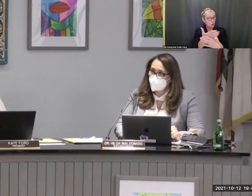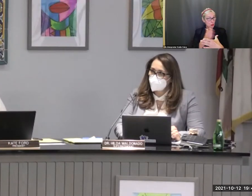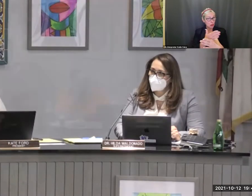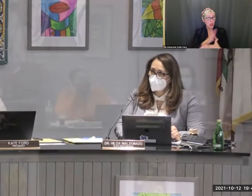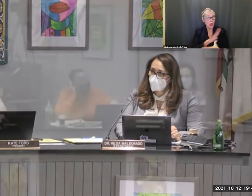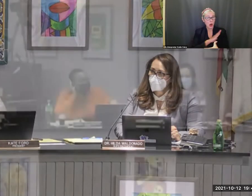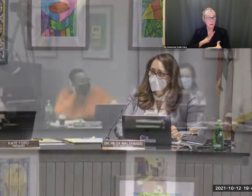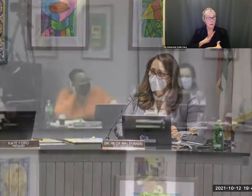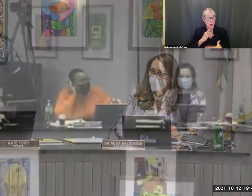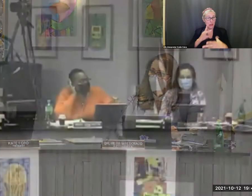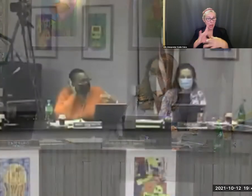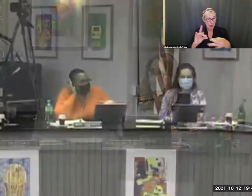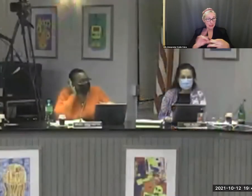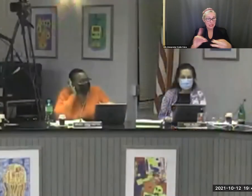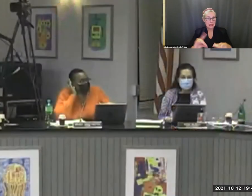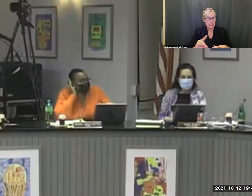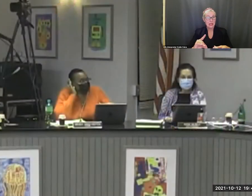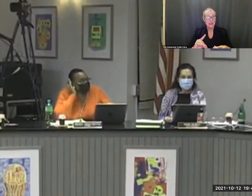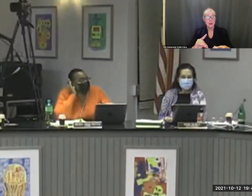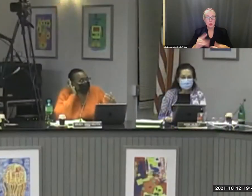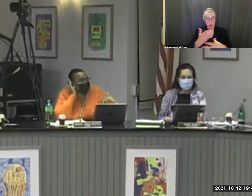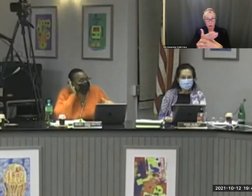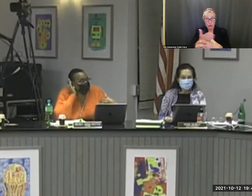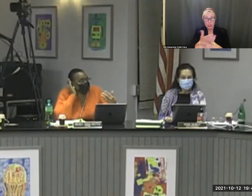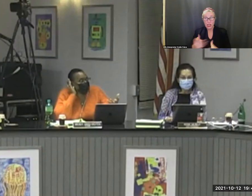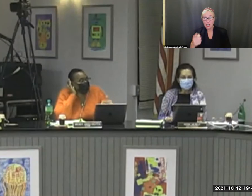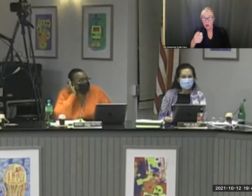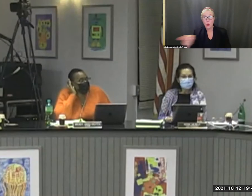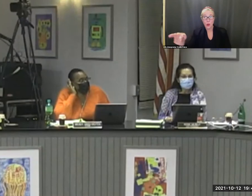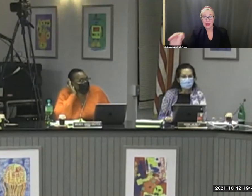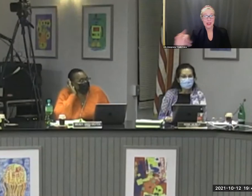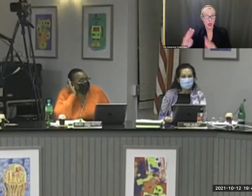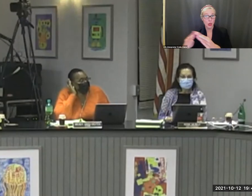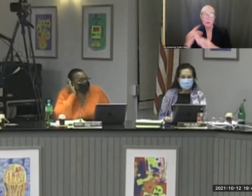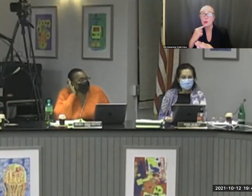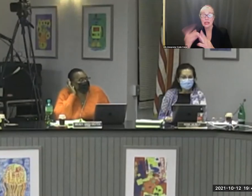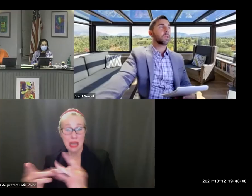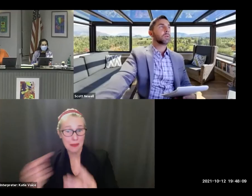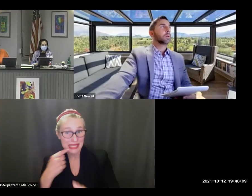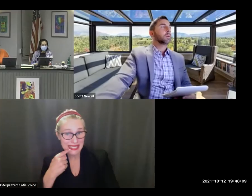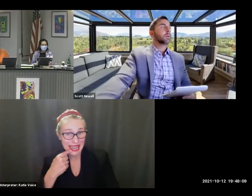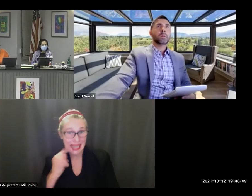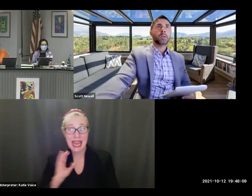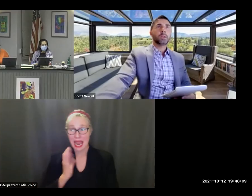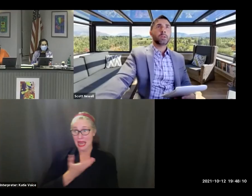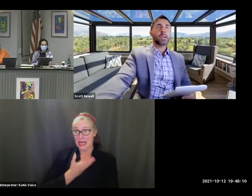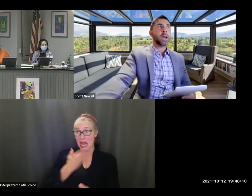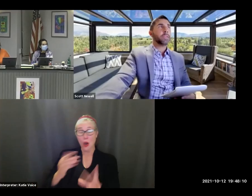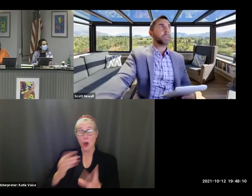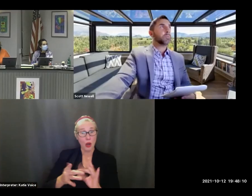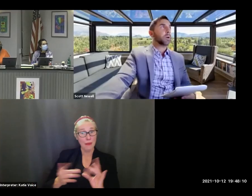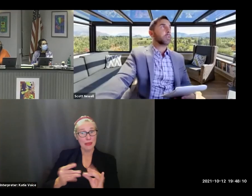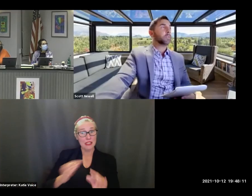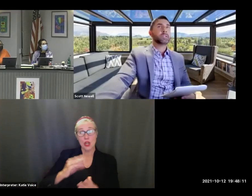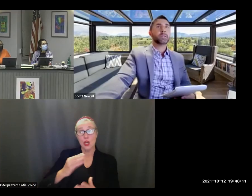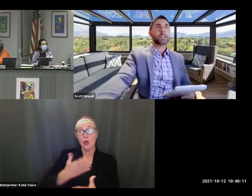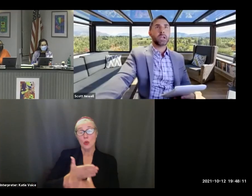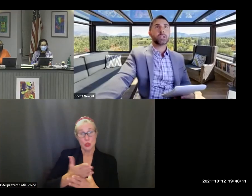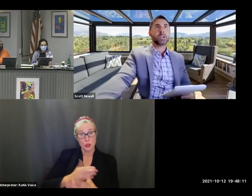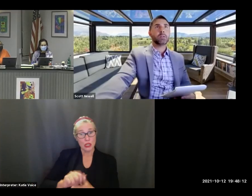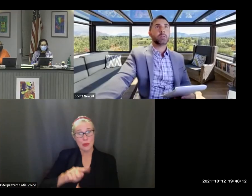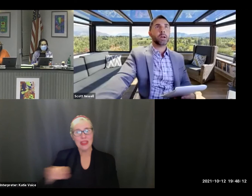group of folks and vice versa will you be sharing with us what the community comments were yeah i think part of